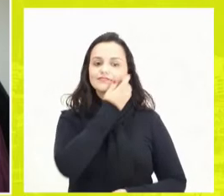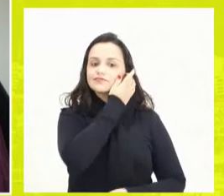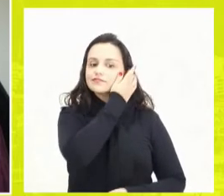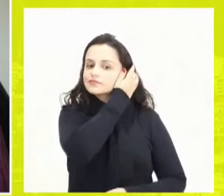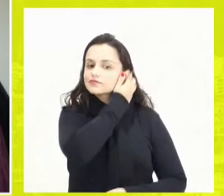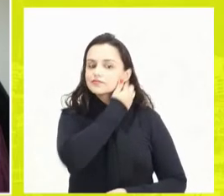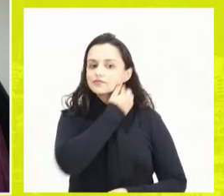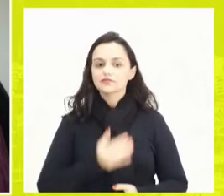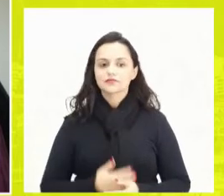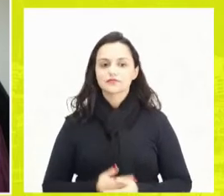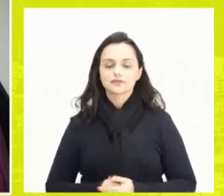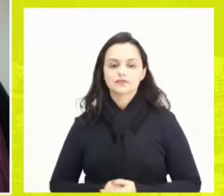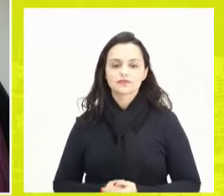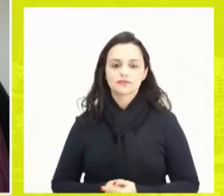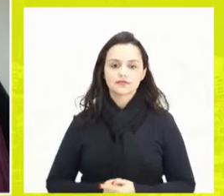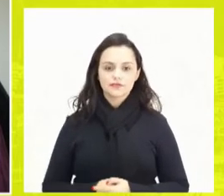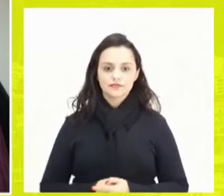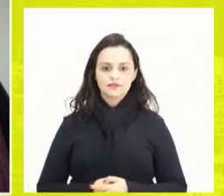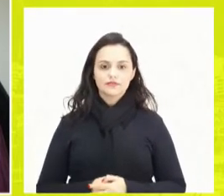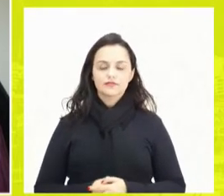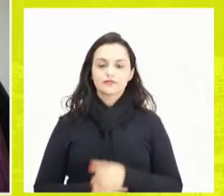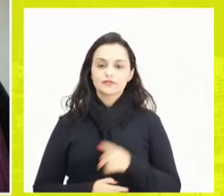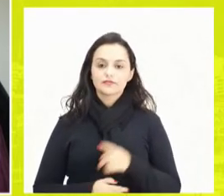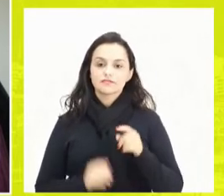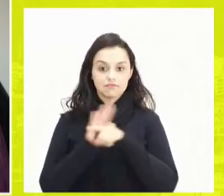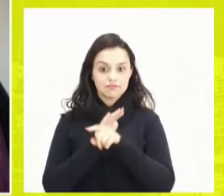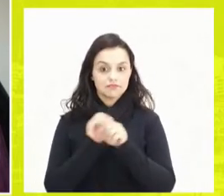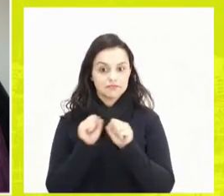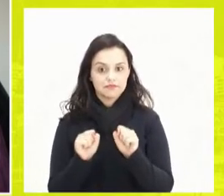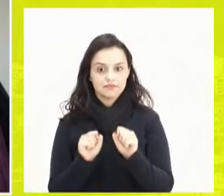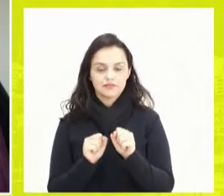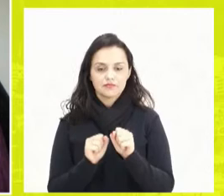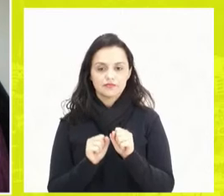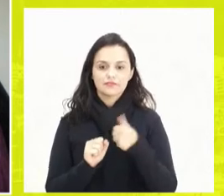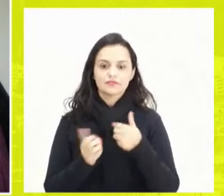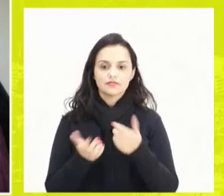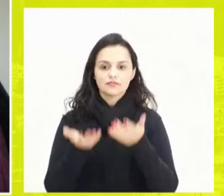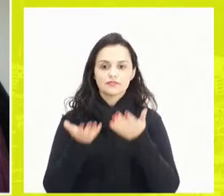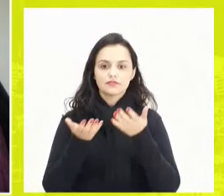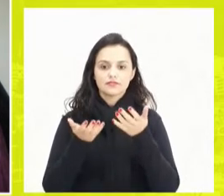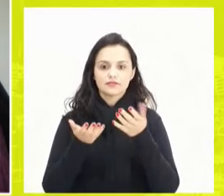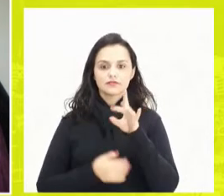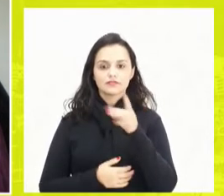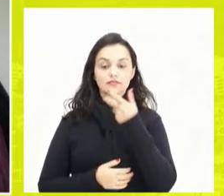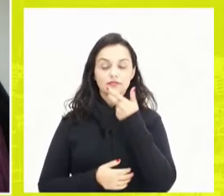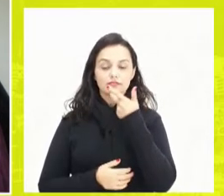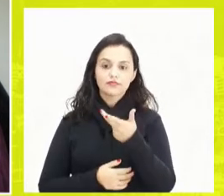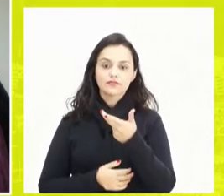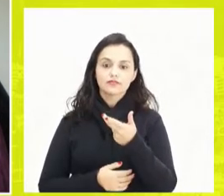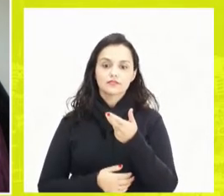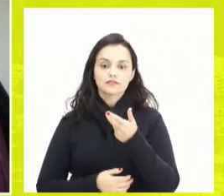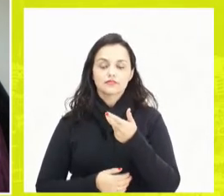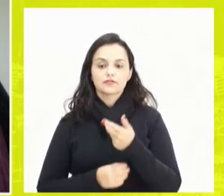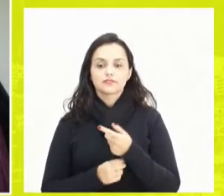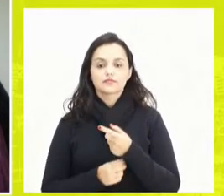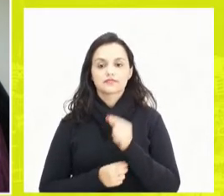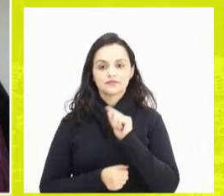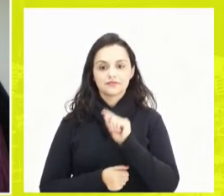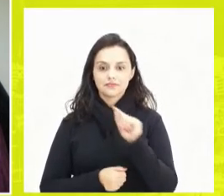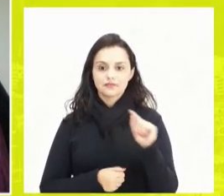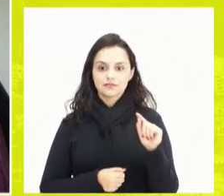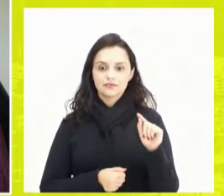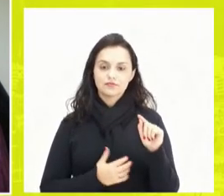add professor i just like to make an observation